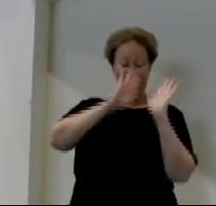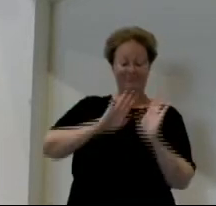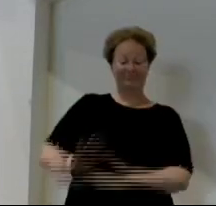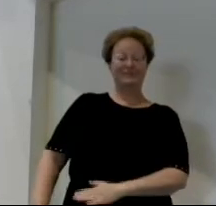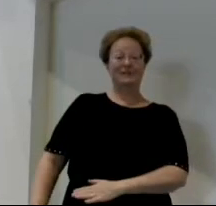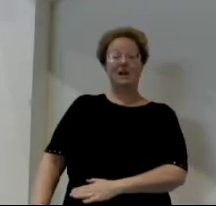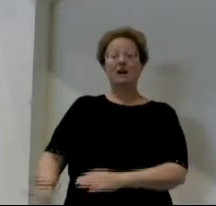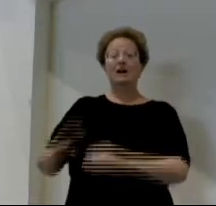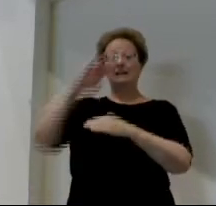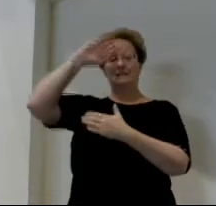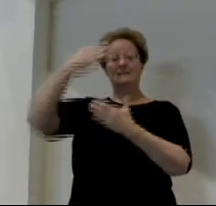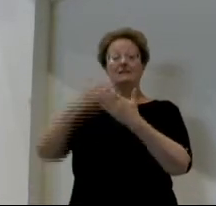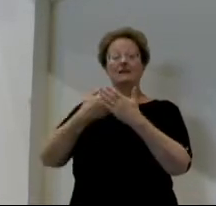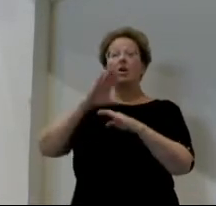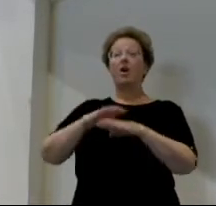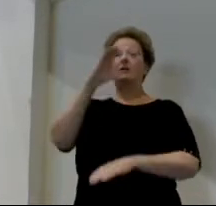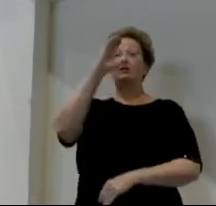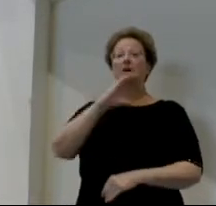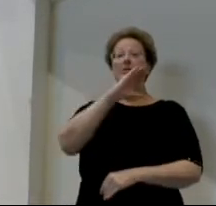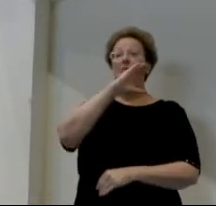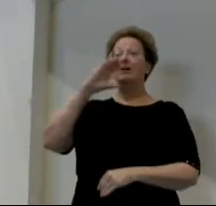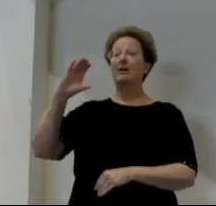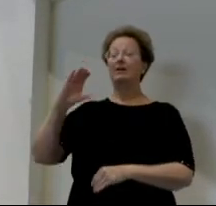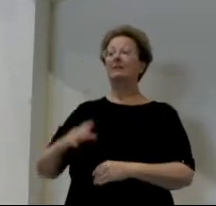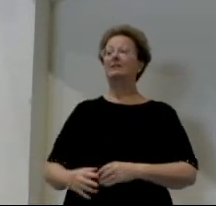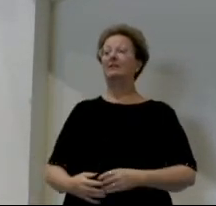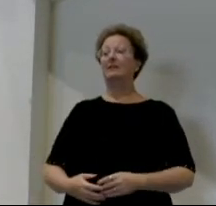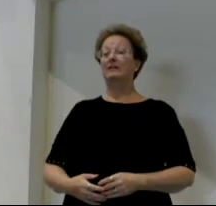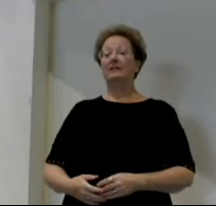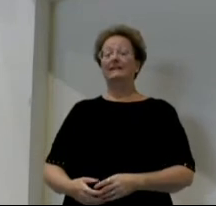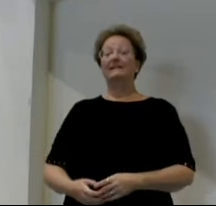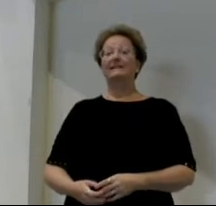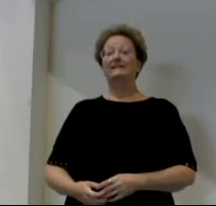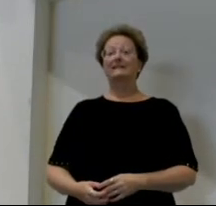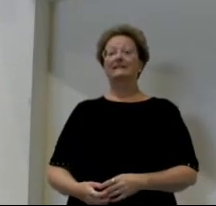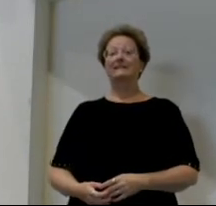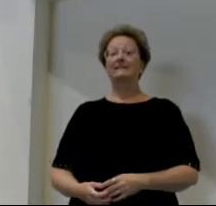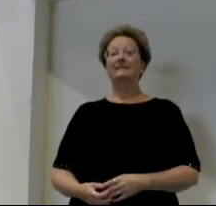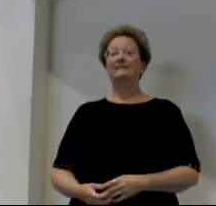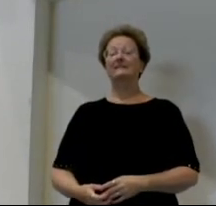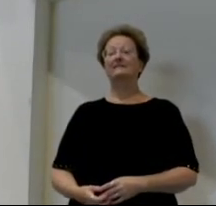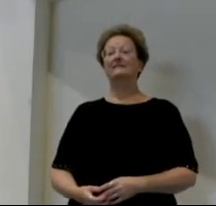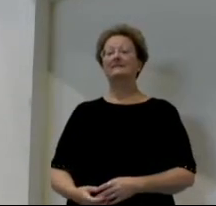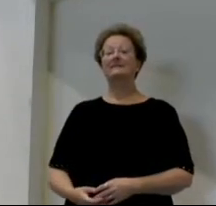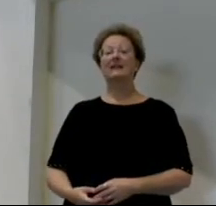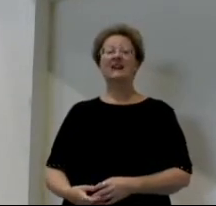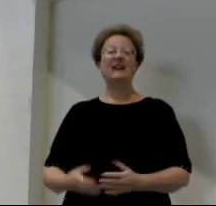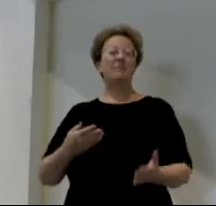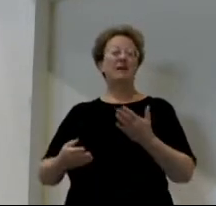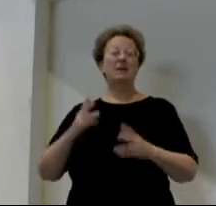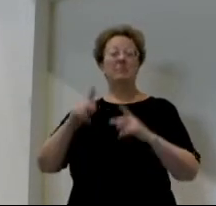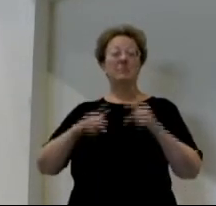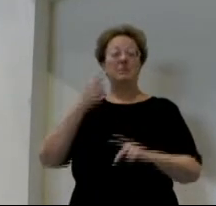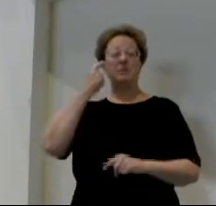the cross? And the Roman soldiers probably said, well, you were forsaken by your God because you're a failed revolutionary. Or the